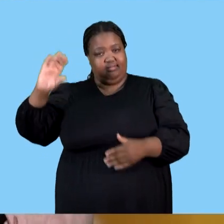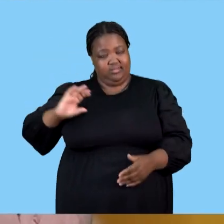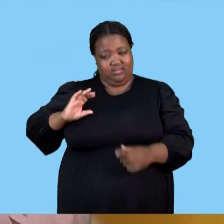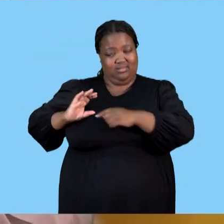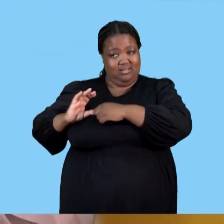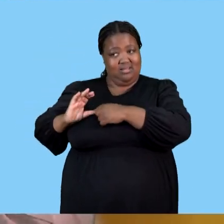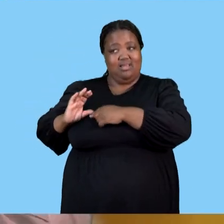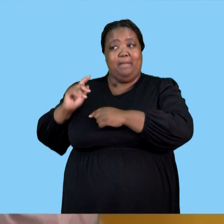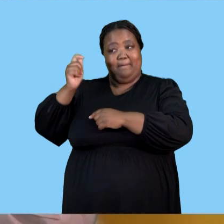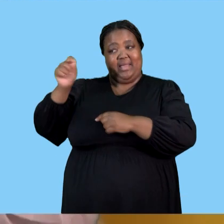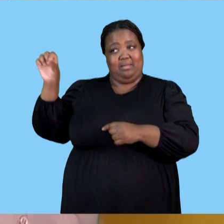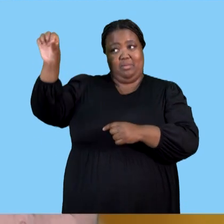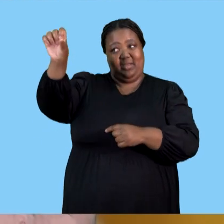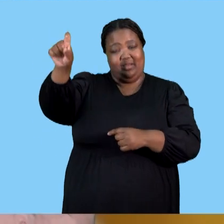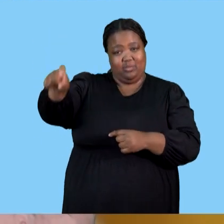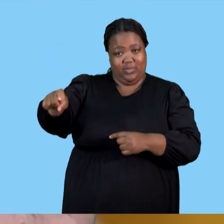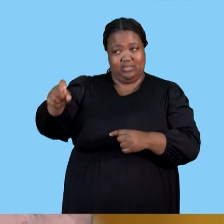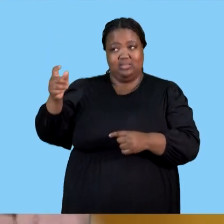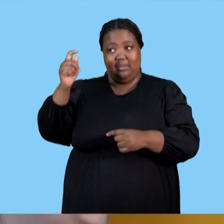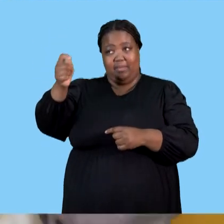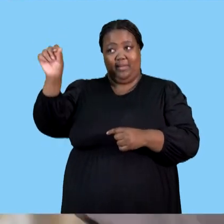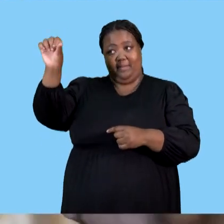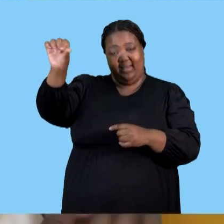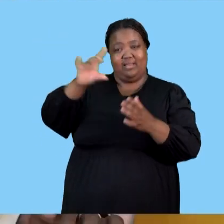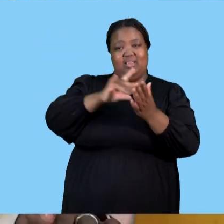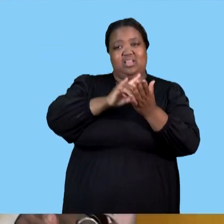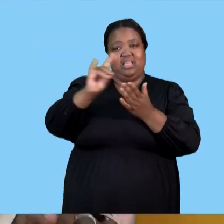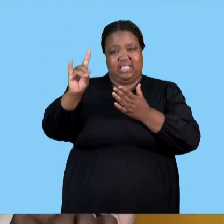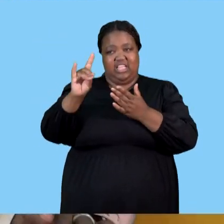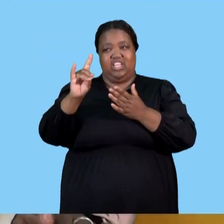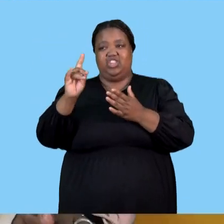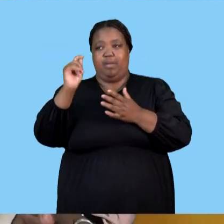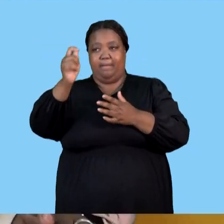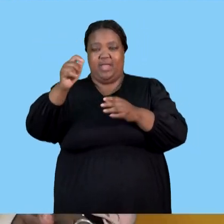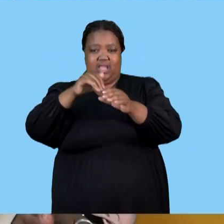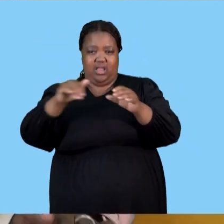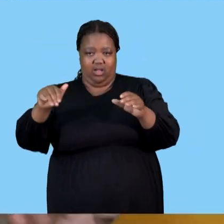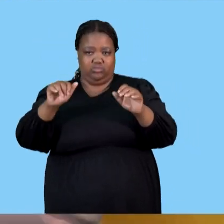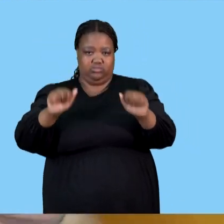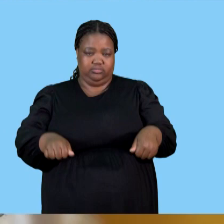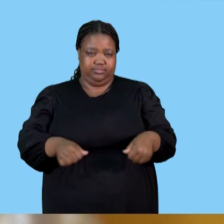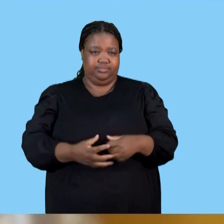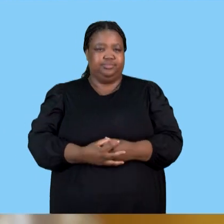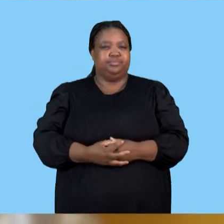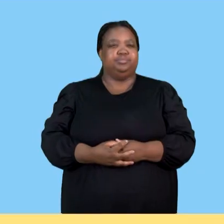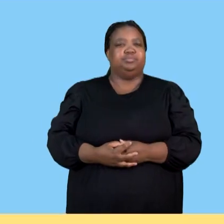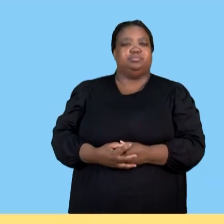it. When we pay back that loan, it goes under cash paid out.